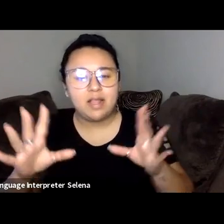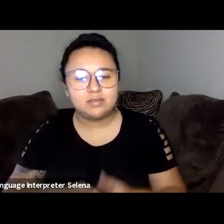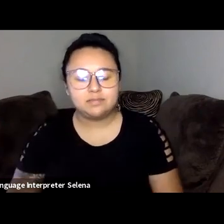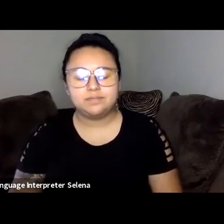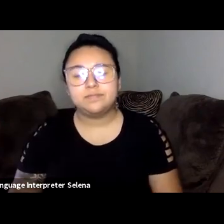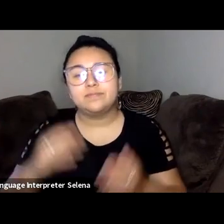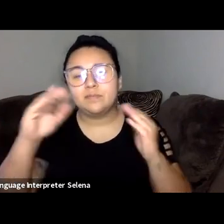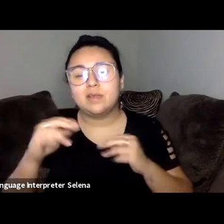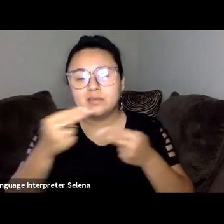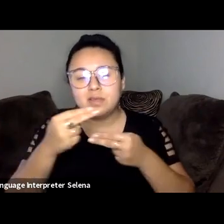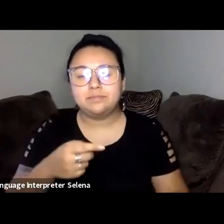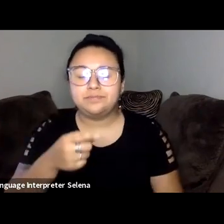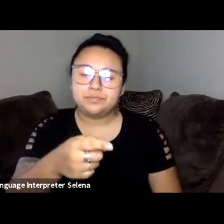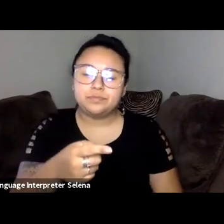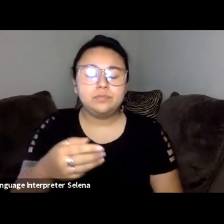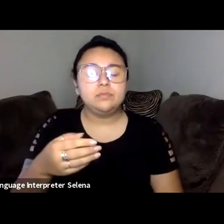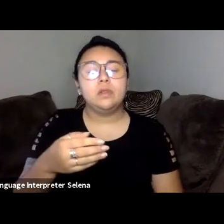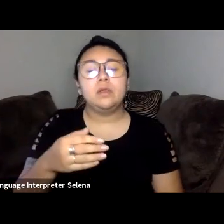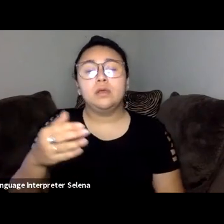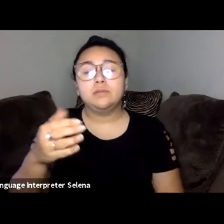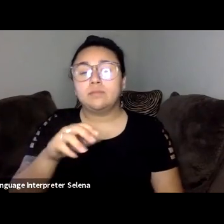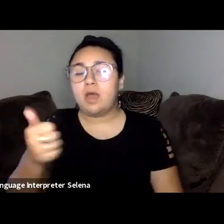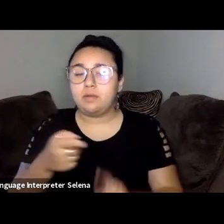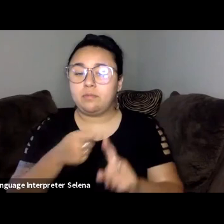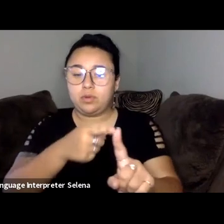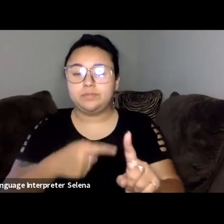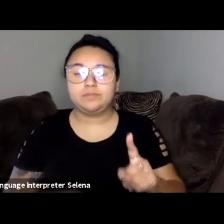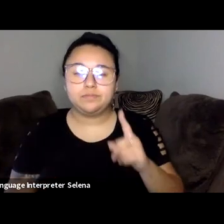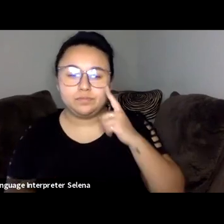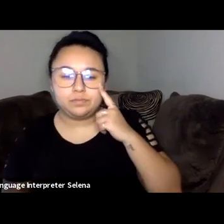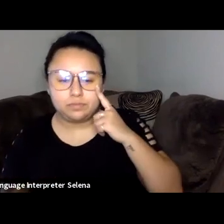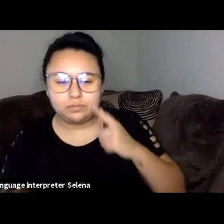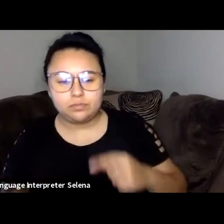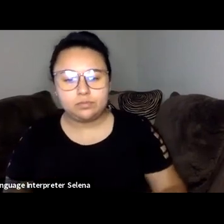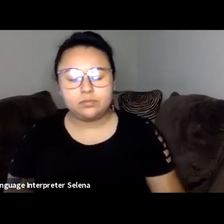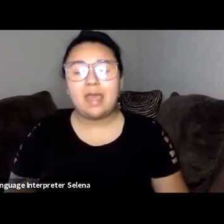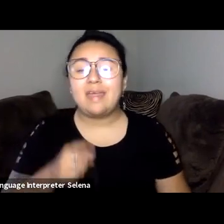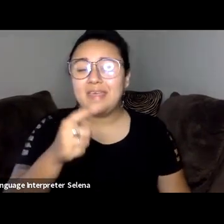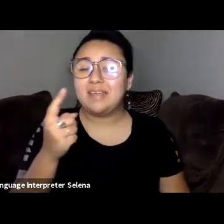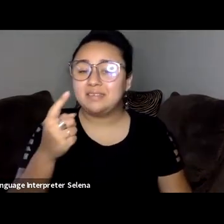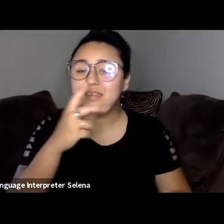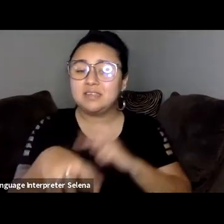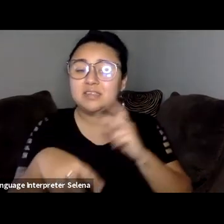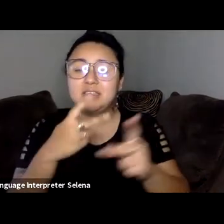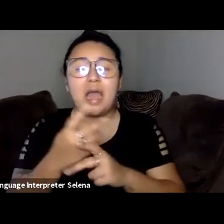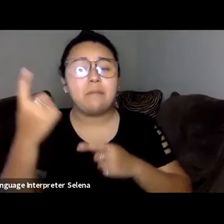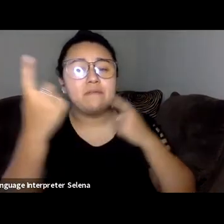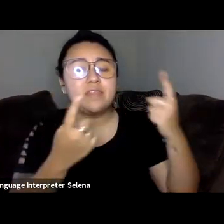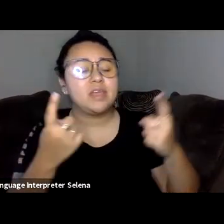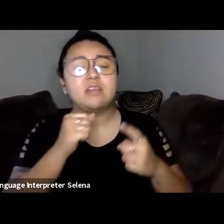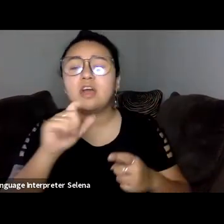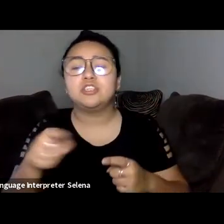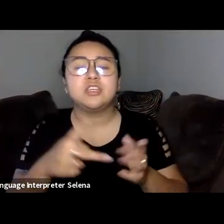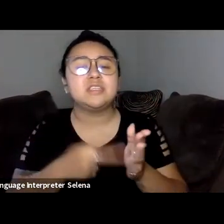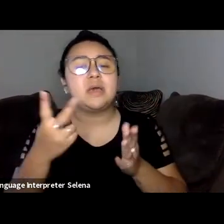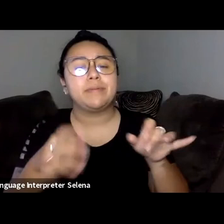This brings us to another point here. There's another, that this kind of thinking is not just a double standard. It's